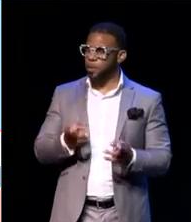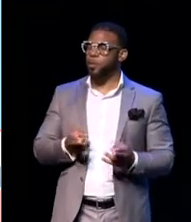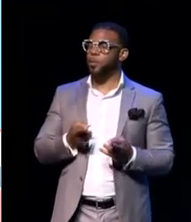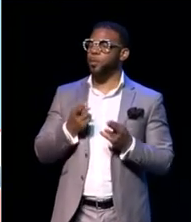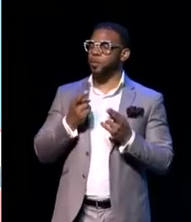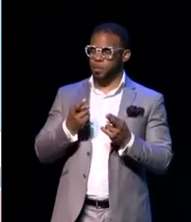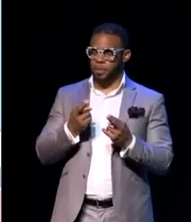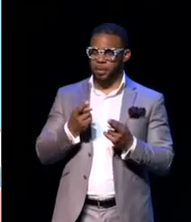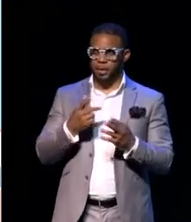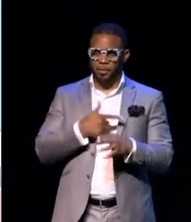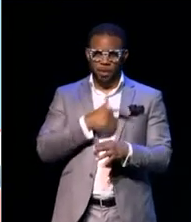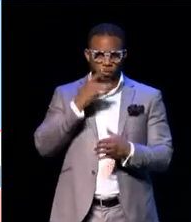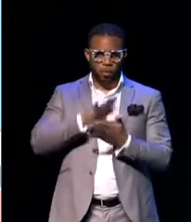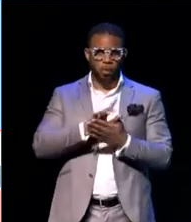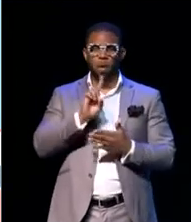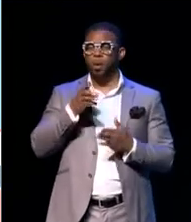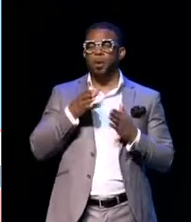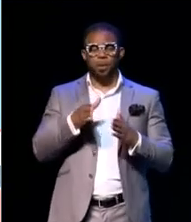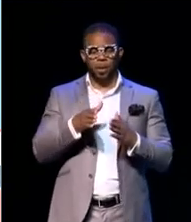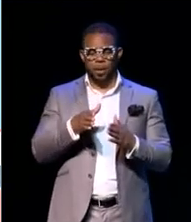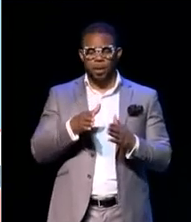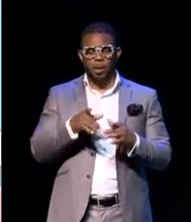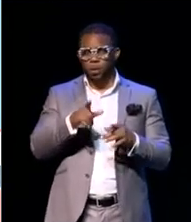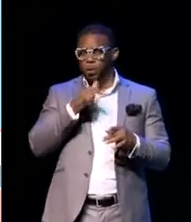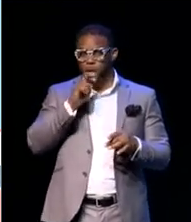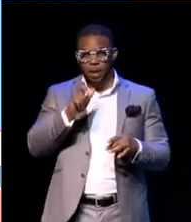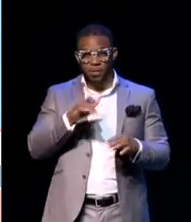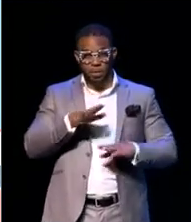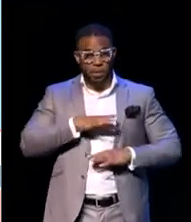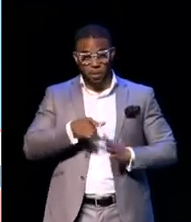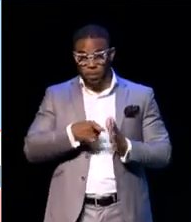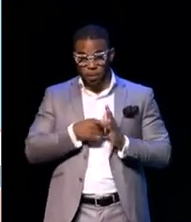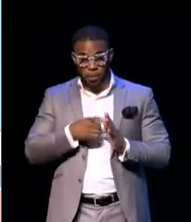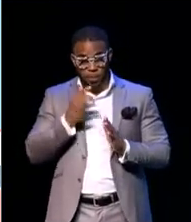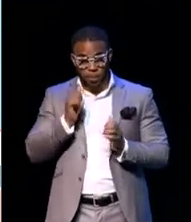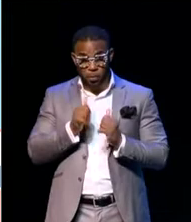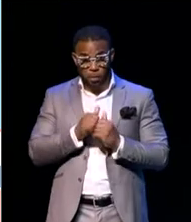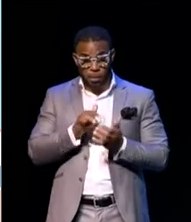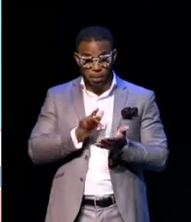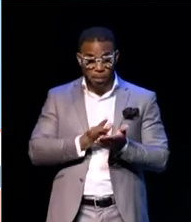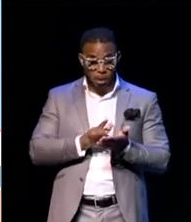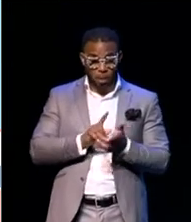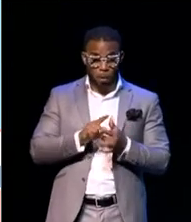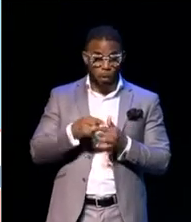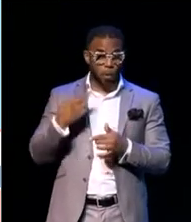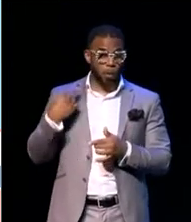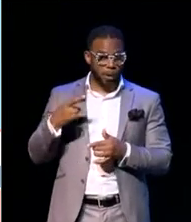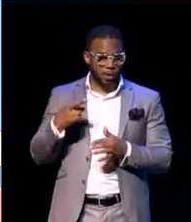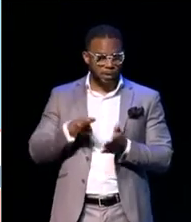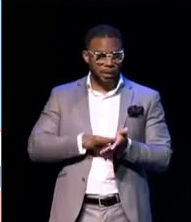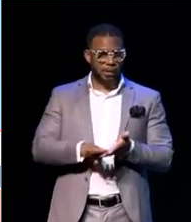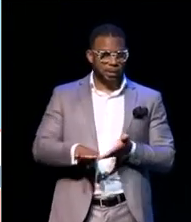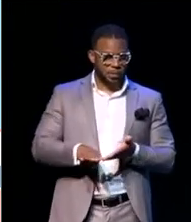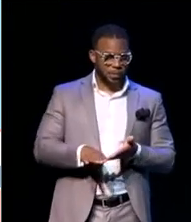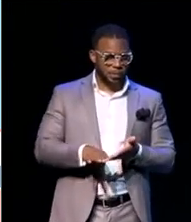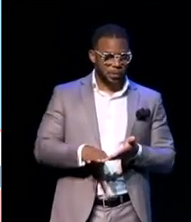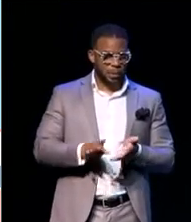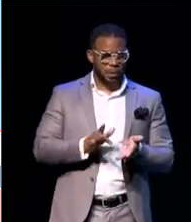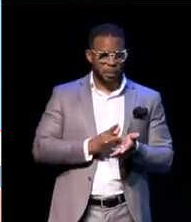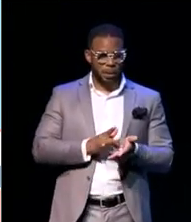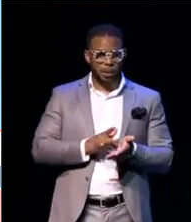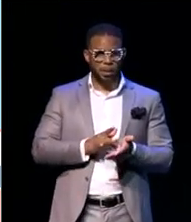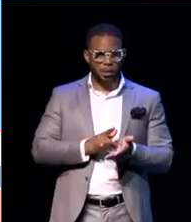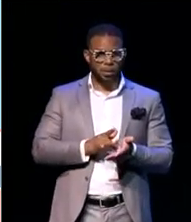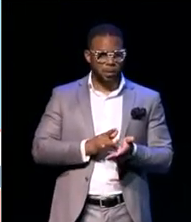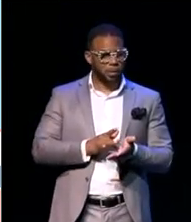vaccines for school. And the only way that you don't have to meet that requirement is with a medical or religious exemption. And the medical